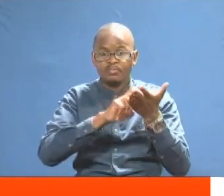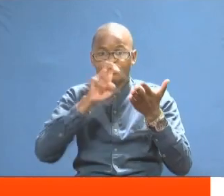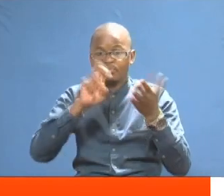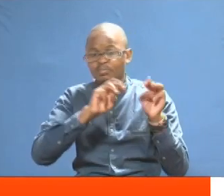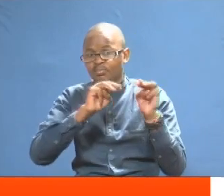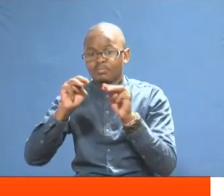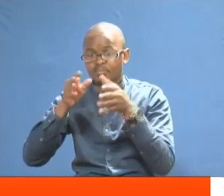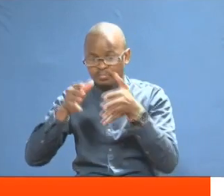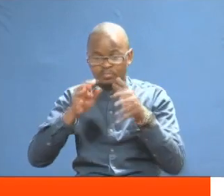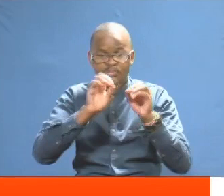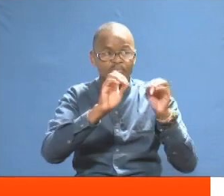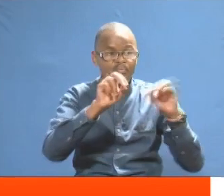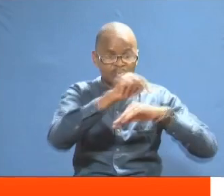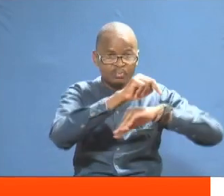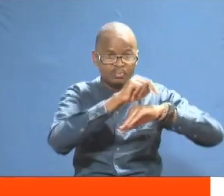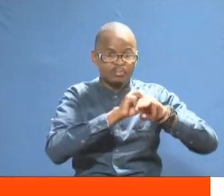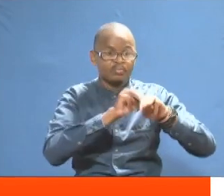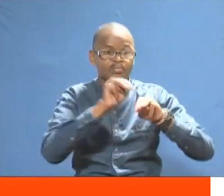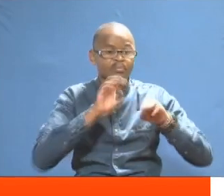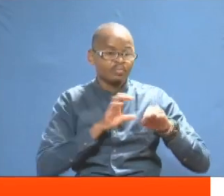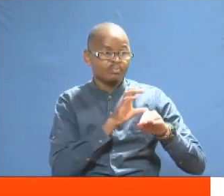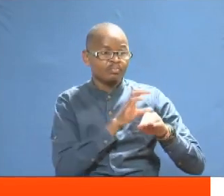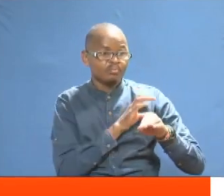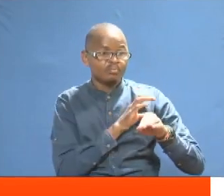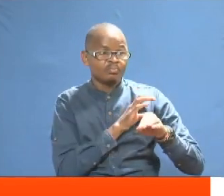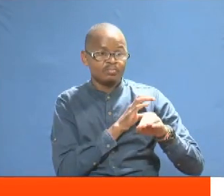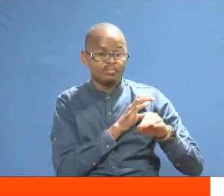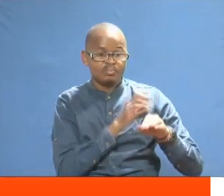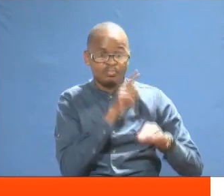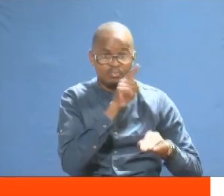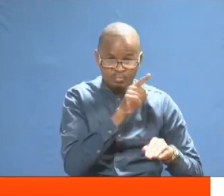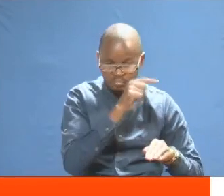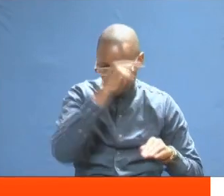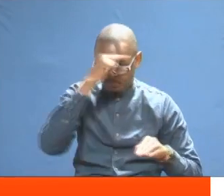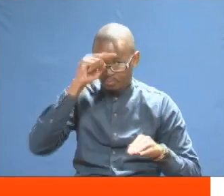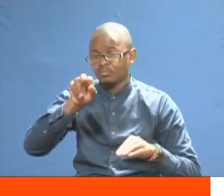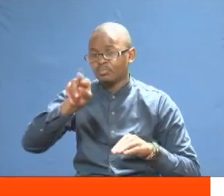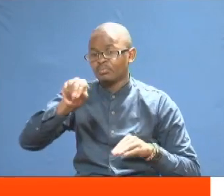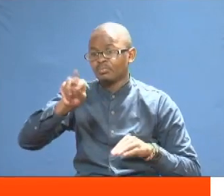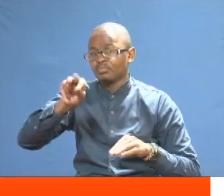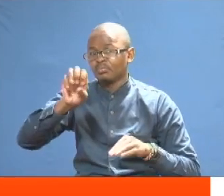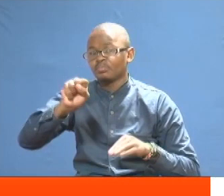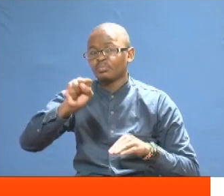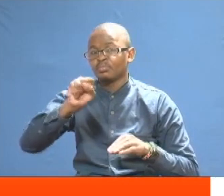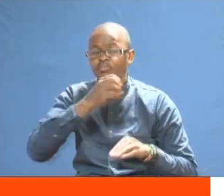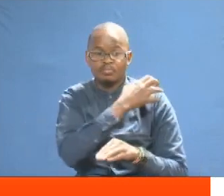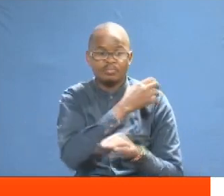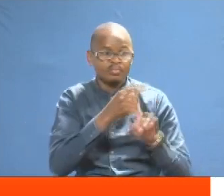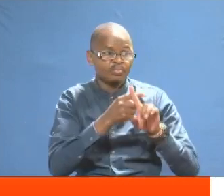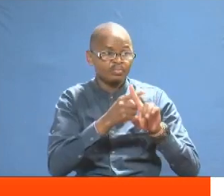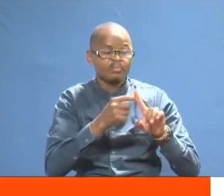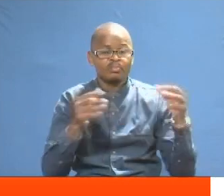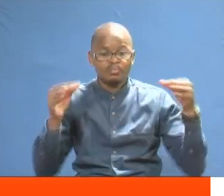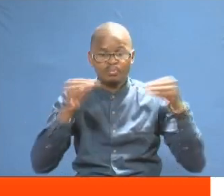being moved is neither here, because National Management Committee will dare do that thing, because the NMC must get powers from the National